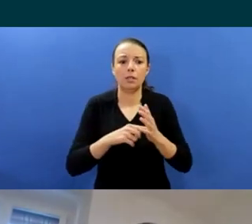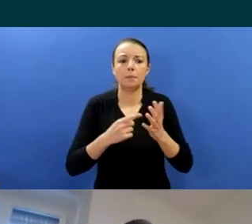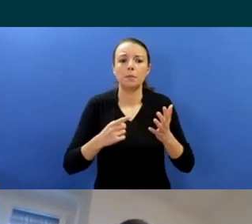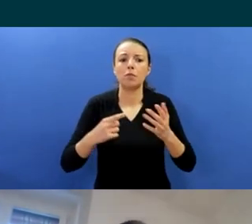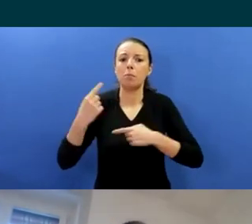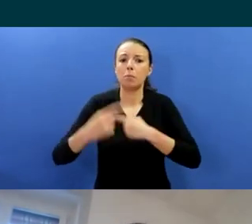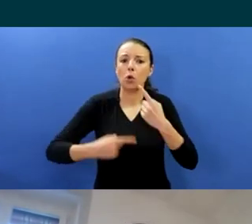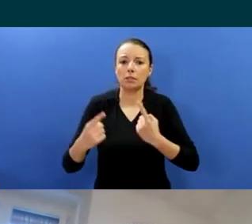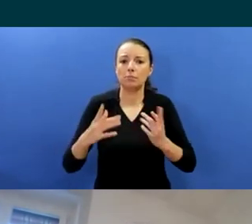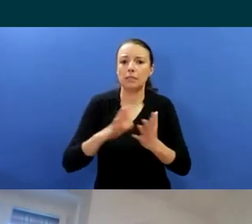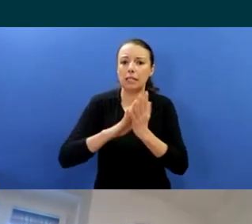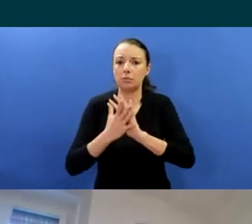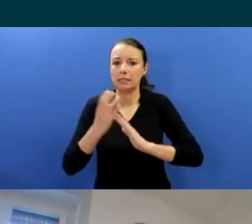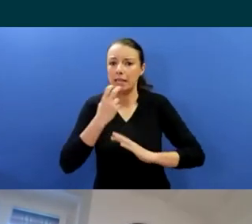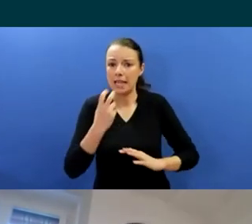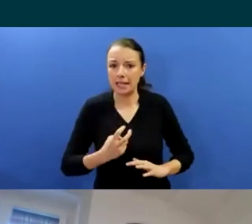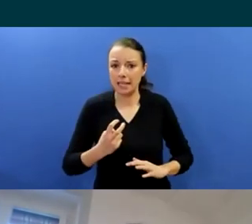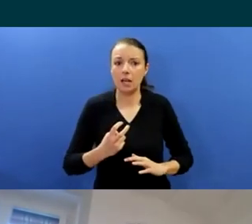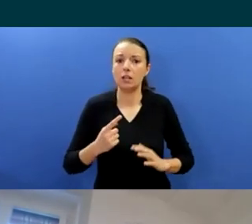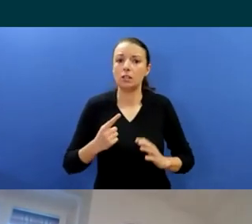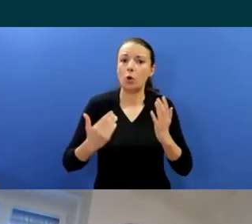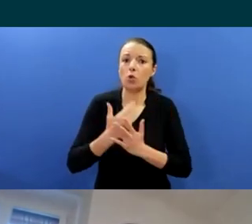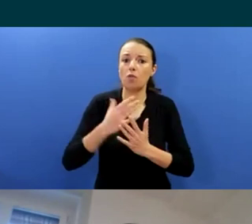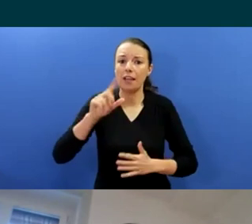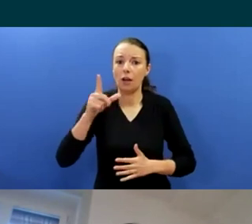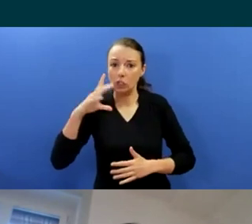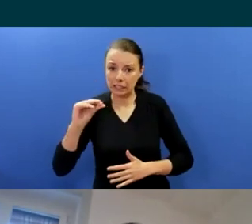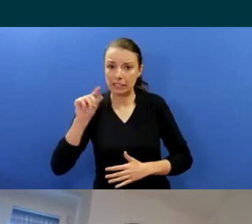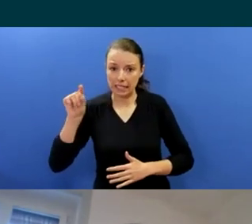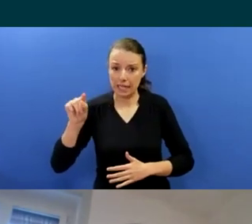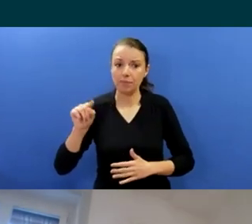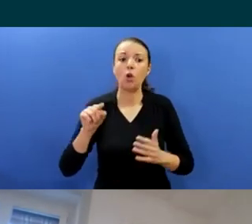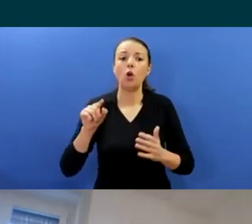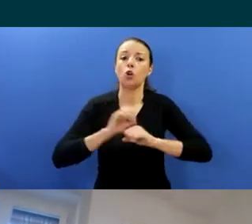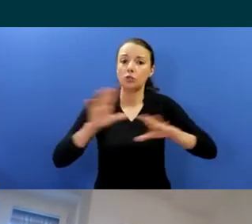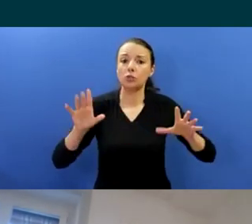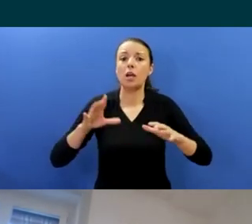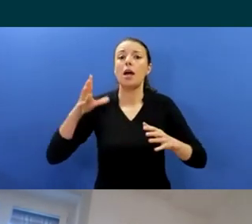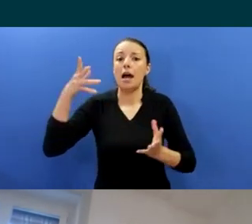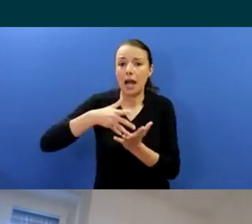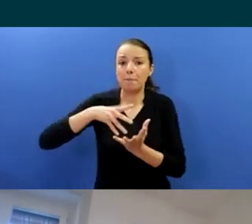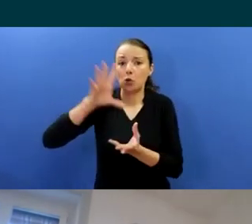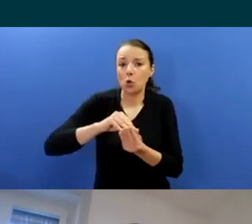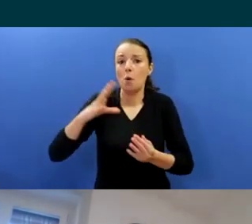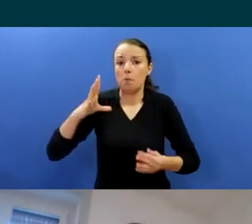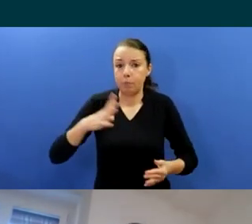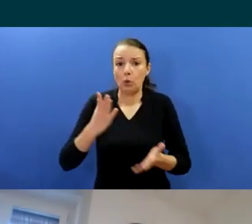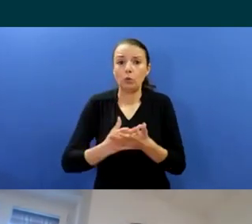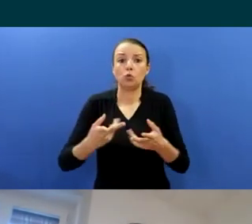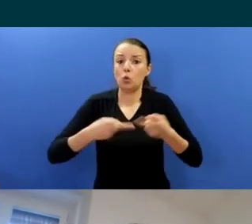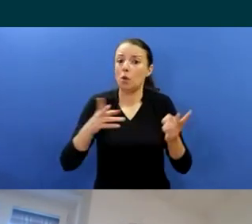renewables. So this report then we made available for the people of Thun also, in order to know what are the